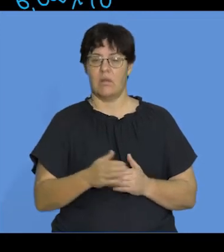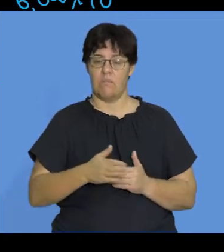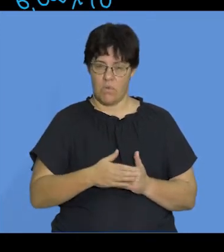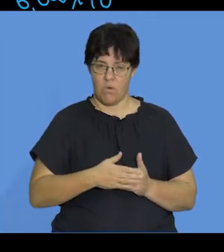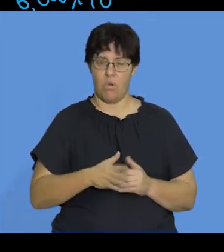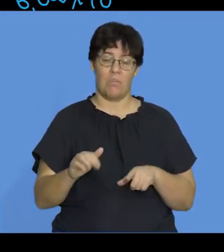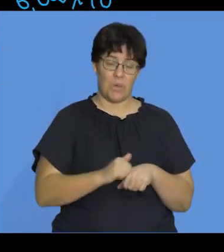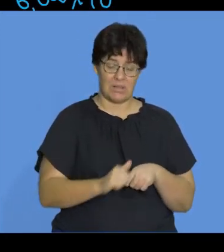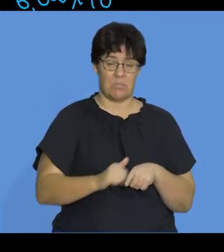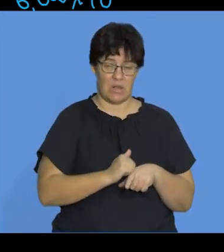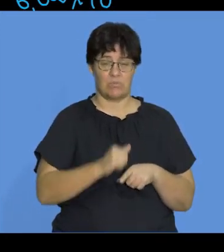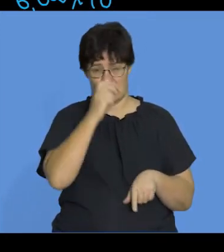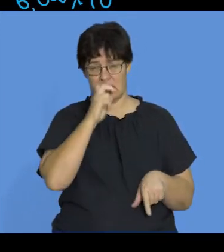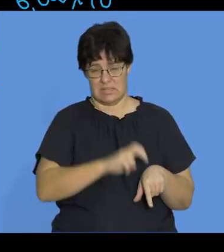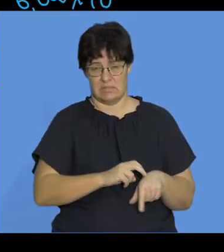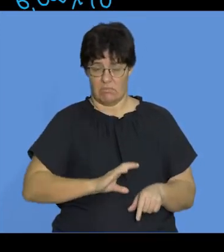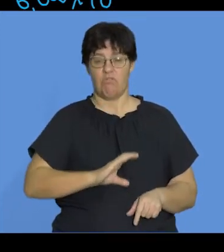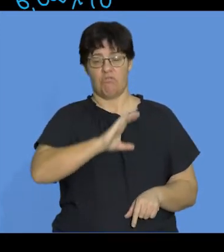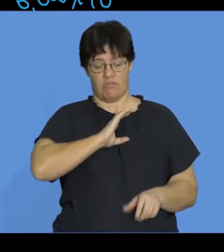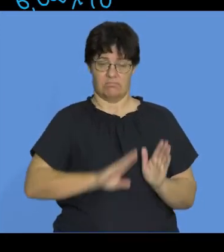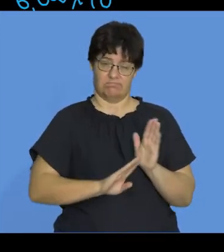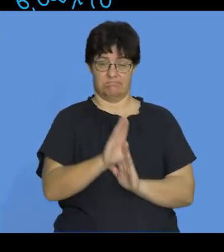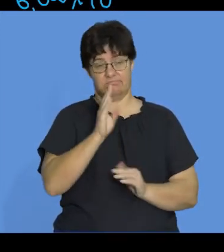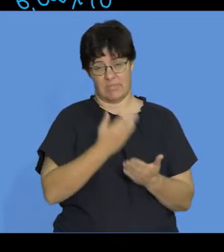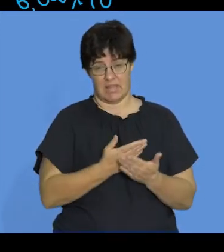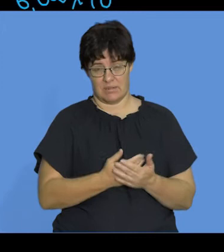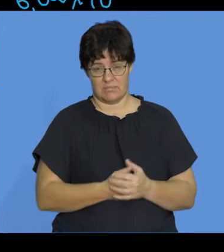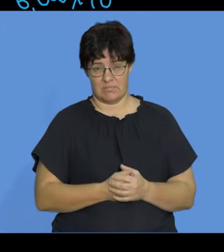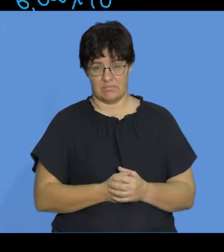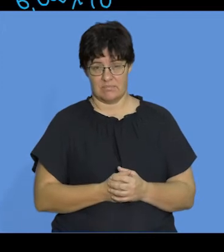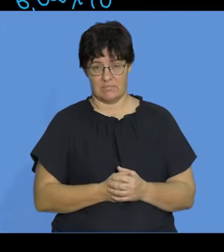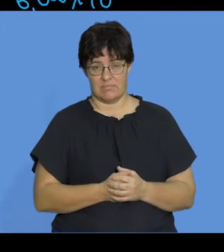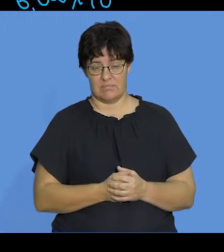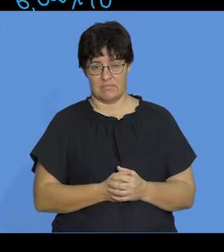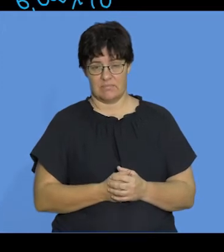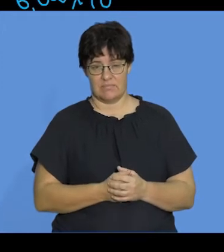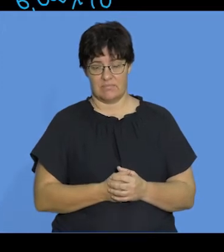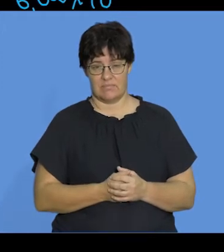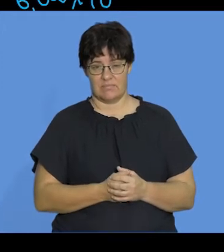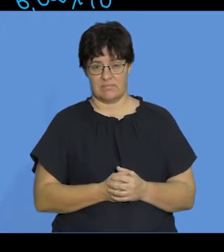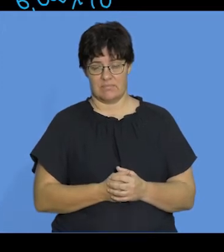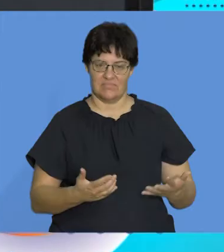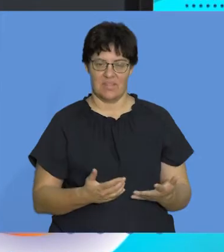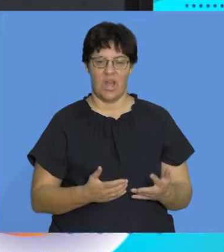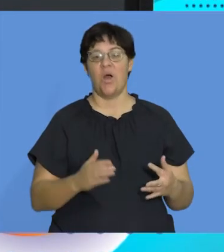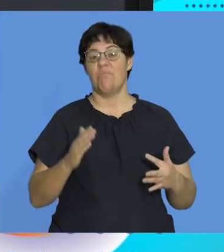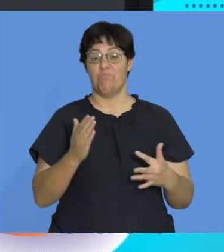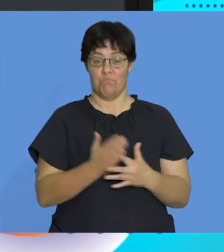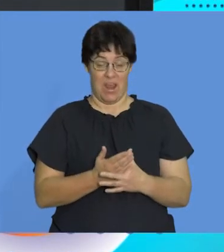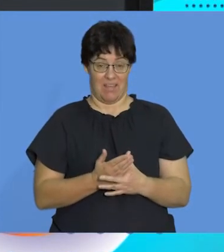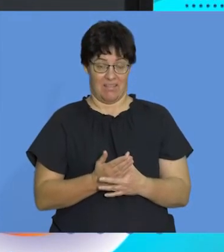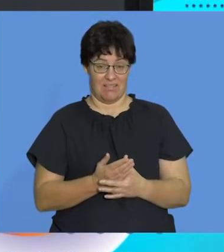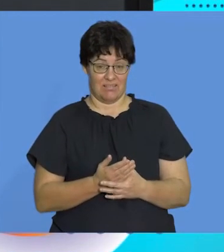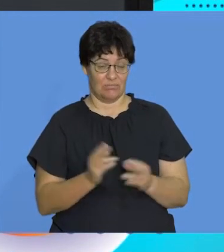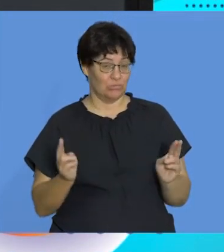concept, but there is more. A lot of practice will actually boost our confidence in as far as this is concerned, right? We'll take a short